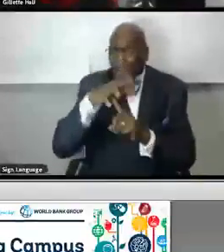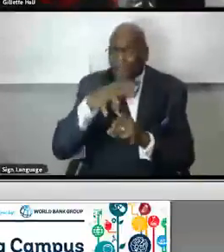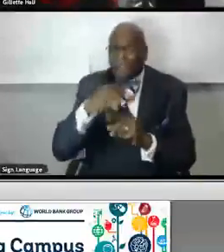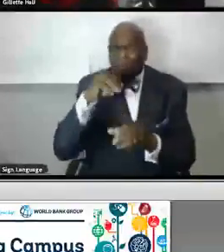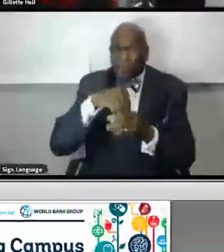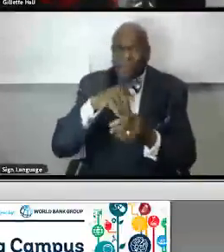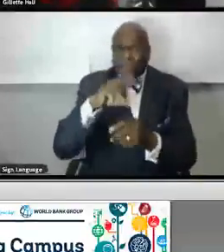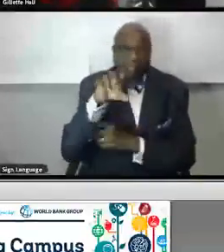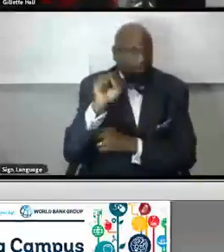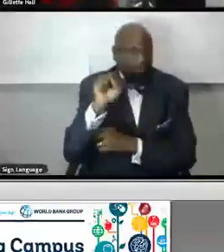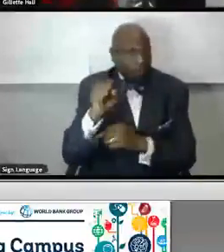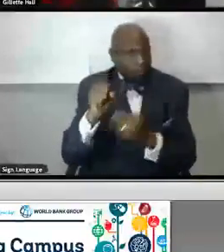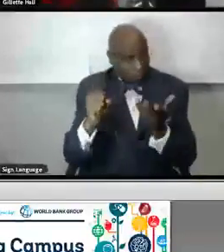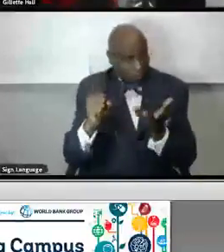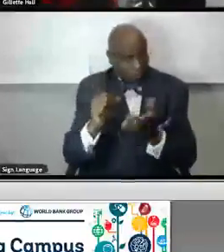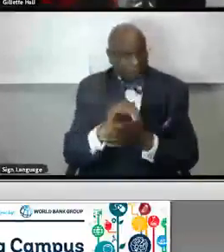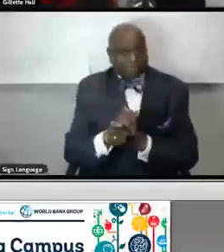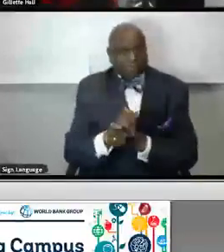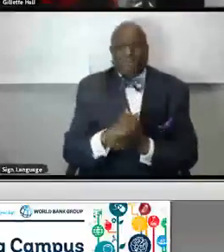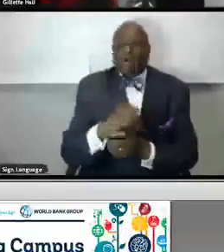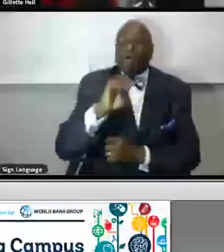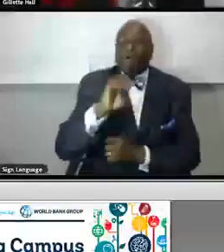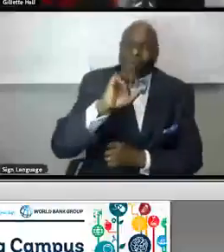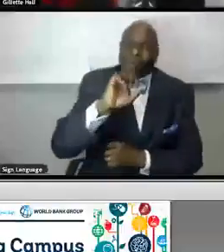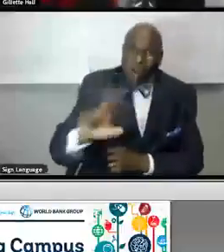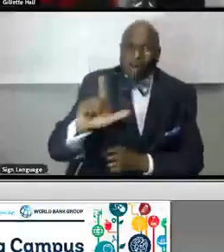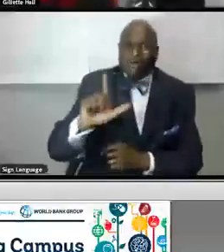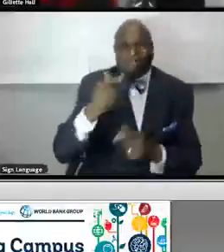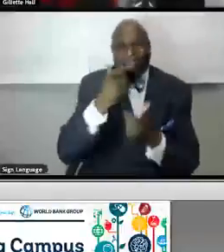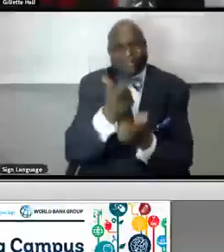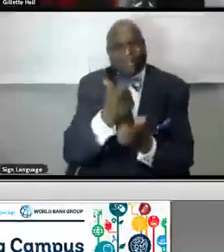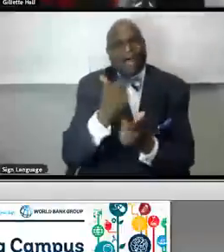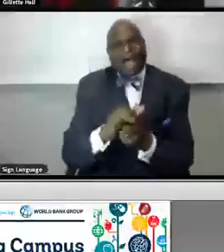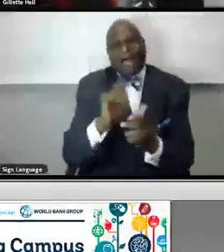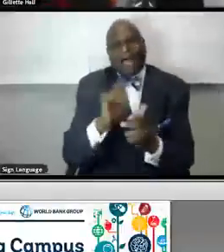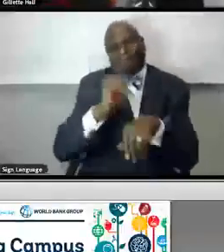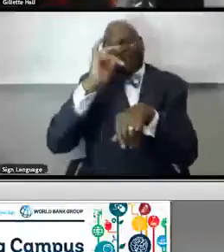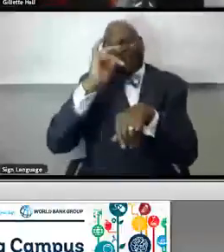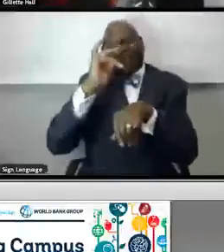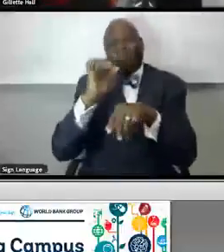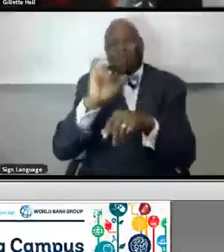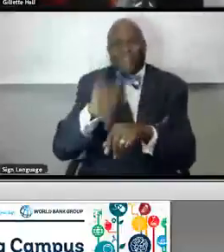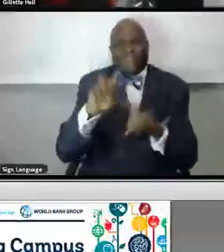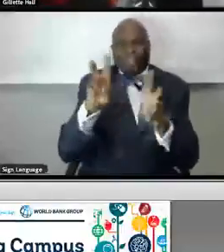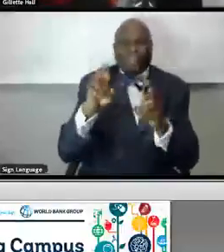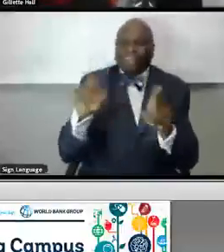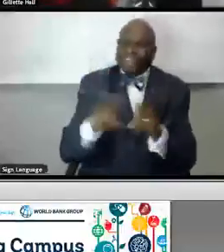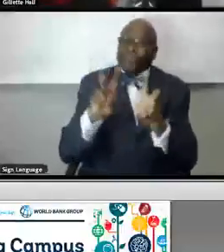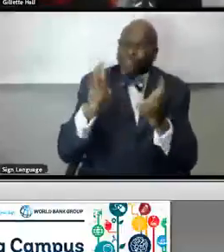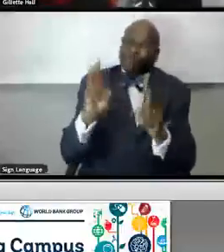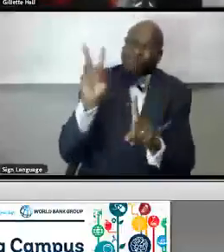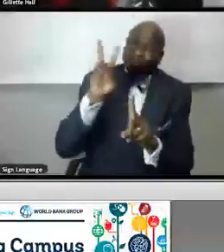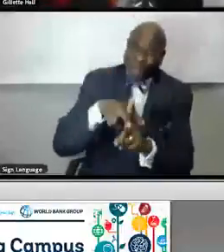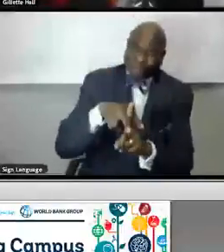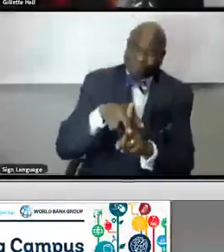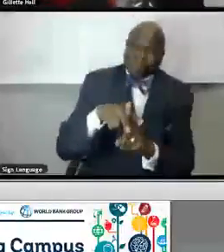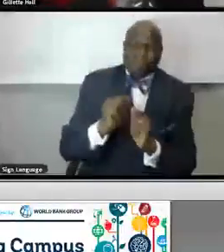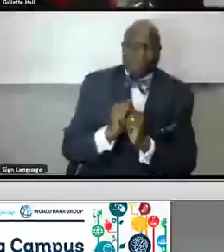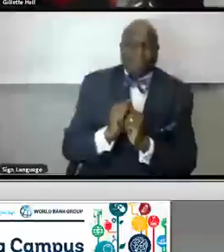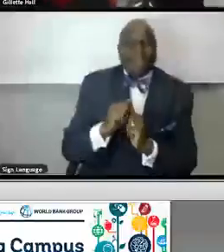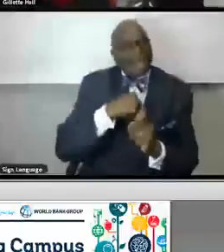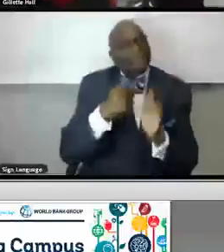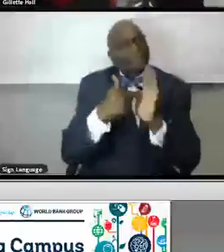within the United States? Well, interestingly, I've dabbled in this, and the same issues apply. I